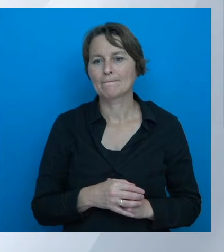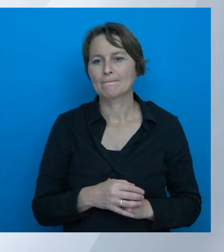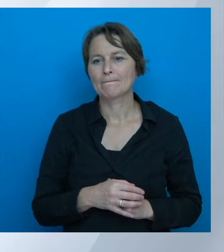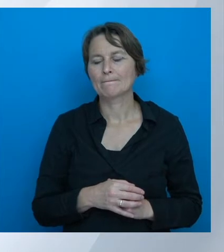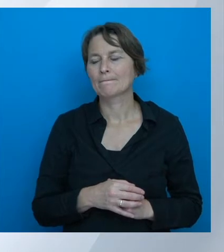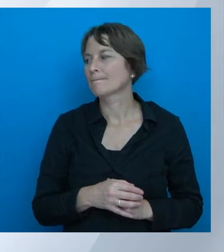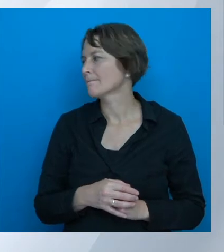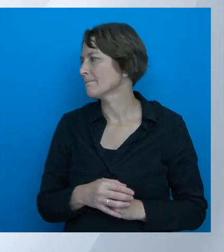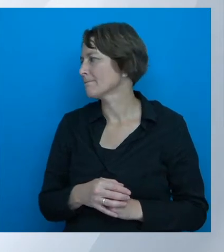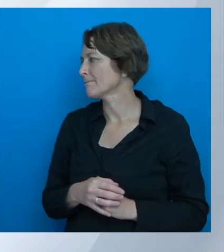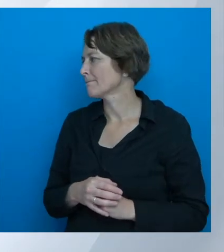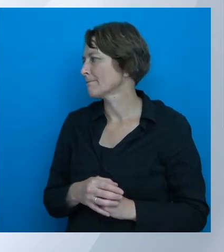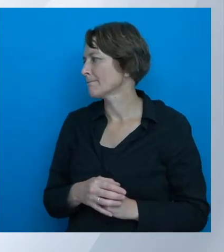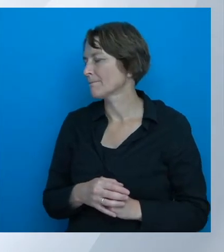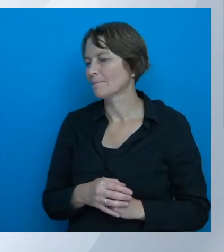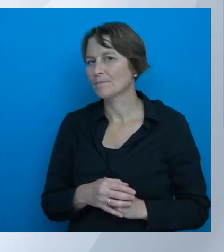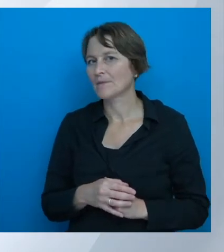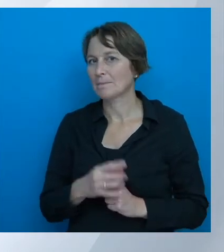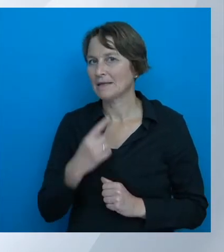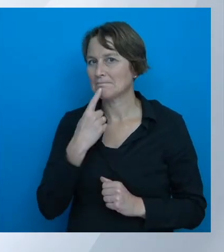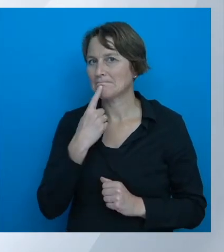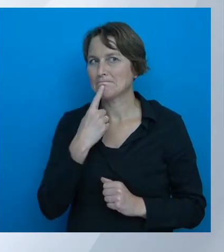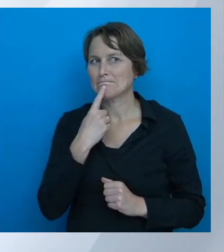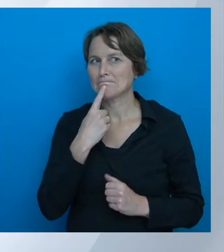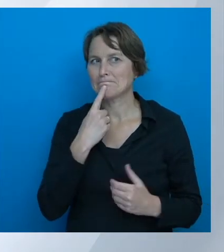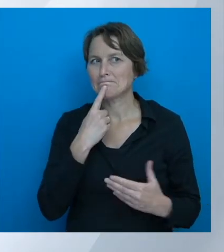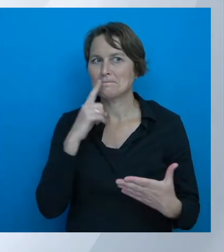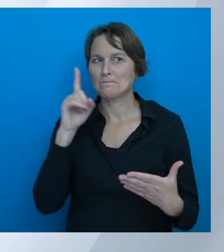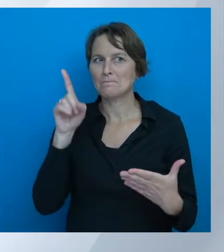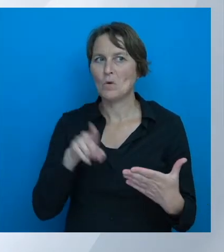And I've done something wrong.